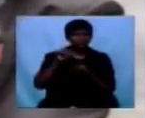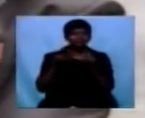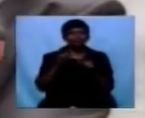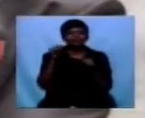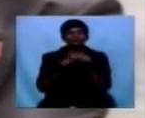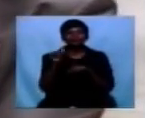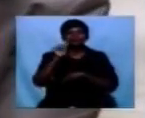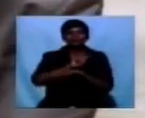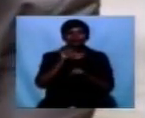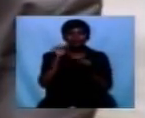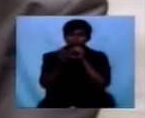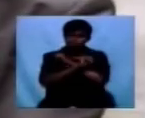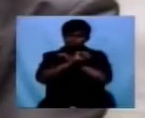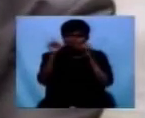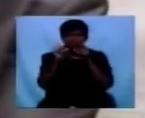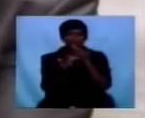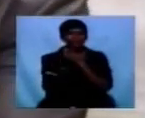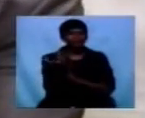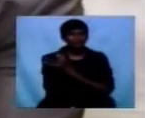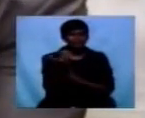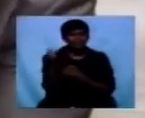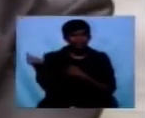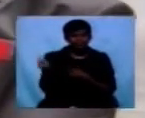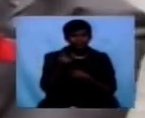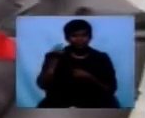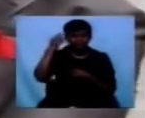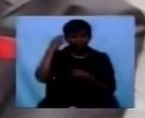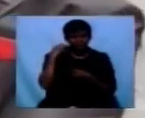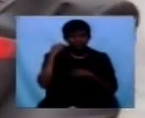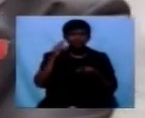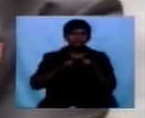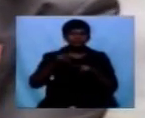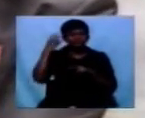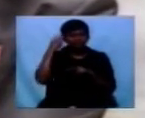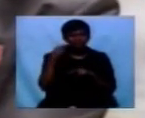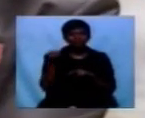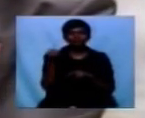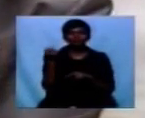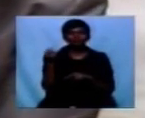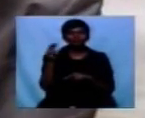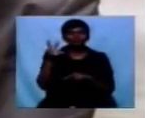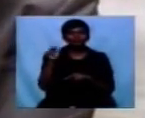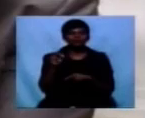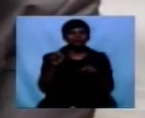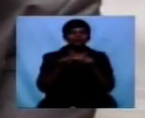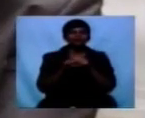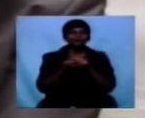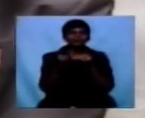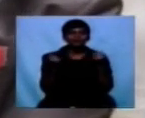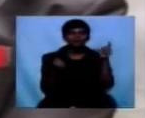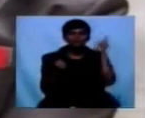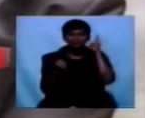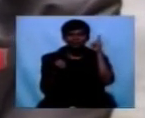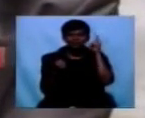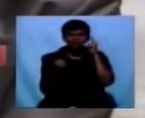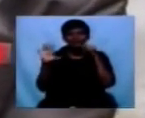every day you wake up in the morning, come to the office, sit in the office at 12:30, they break up for lunch,